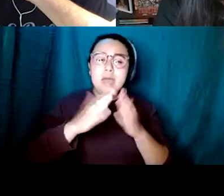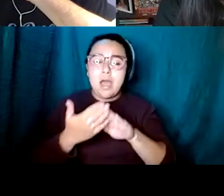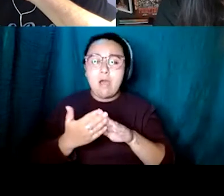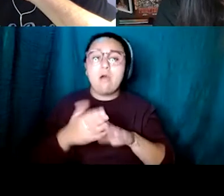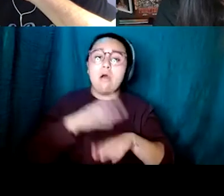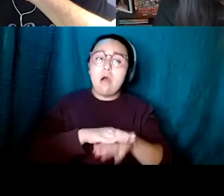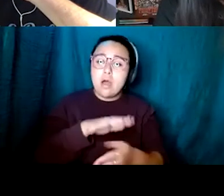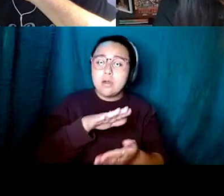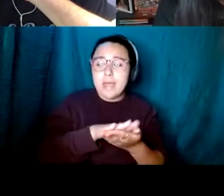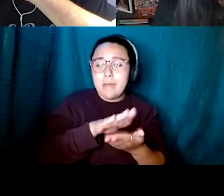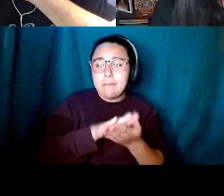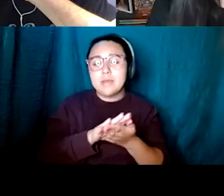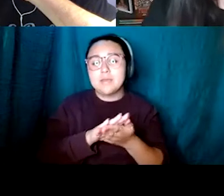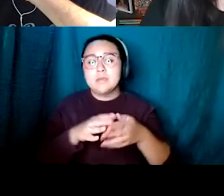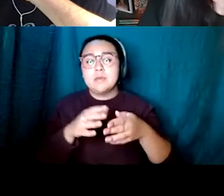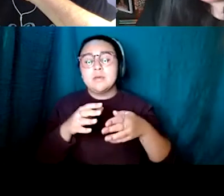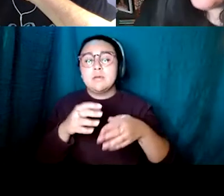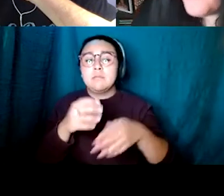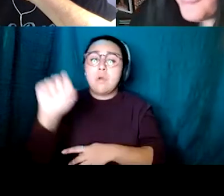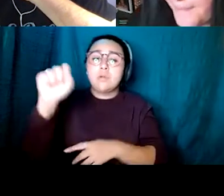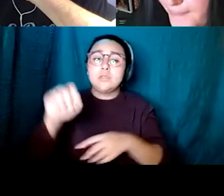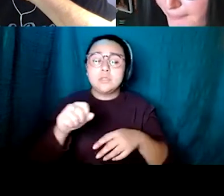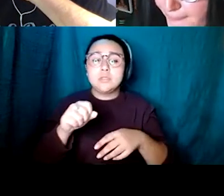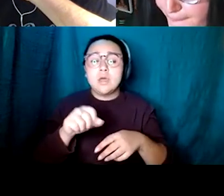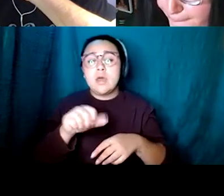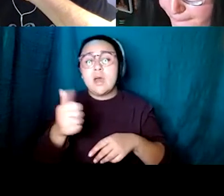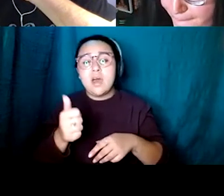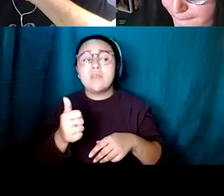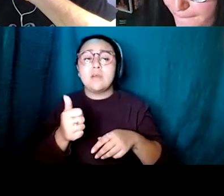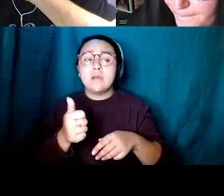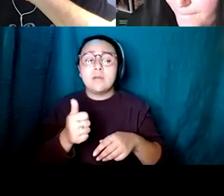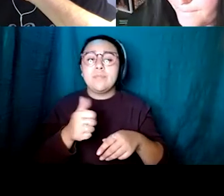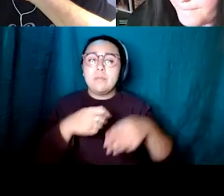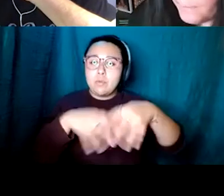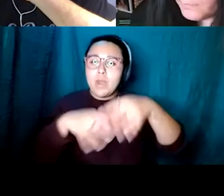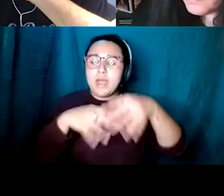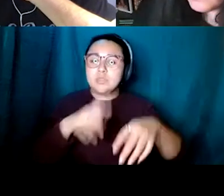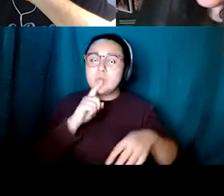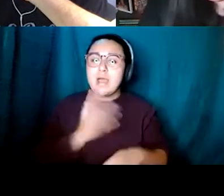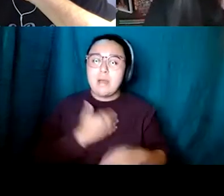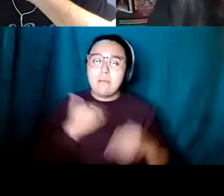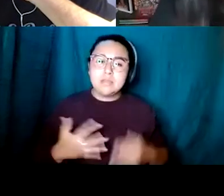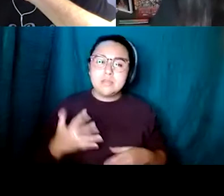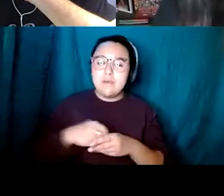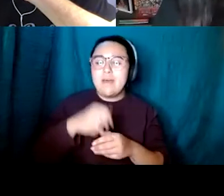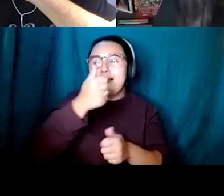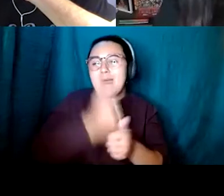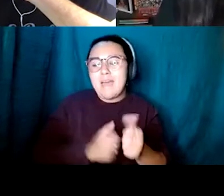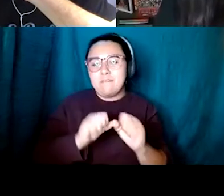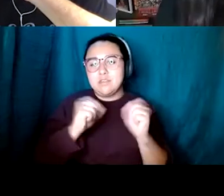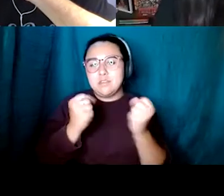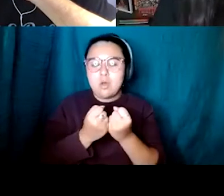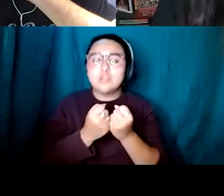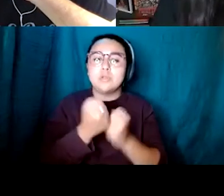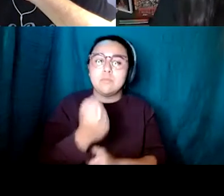and parades. Our fat and queer bodies have been part of every social movement, every fight, every attack on the weak,